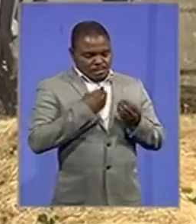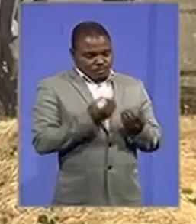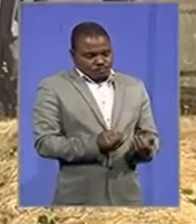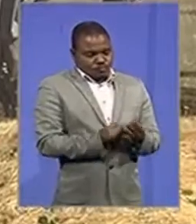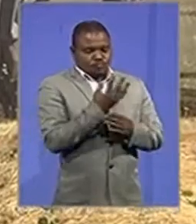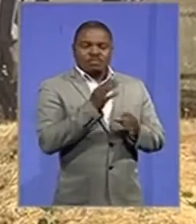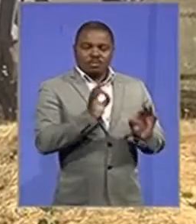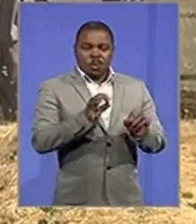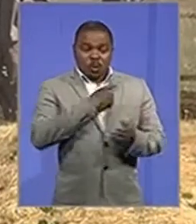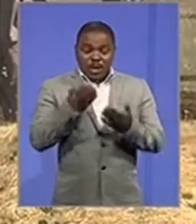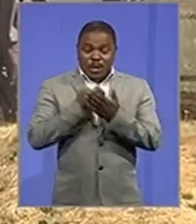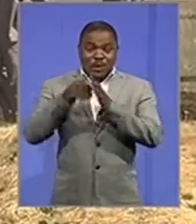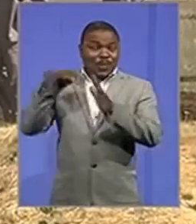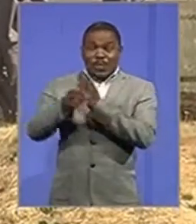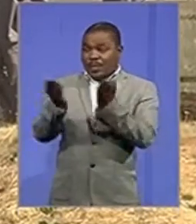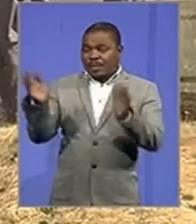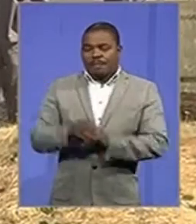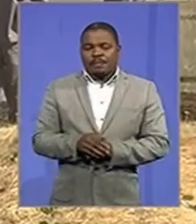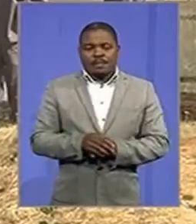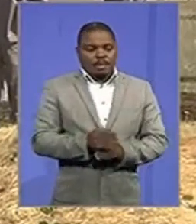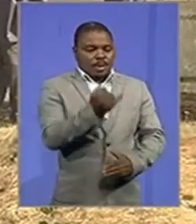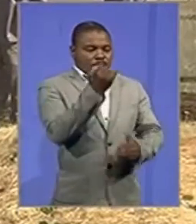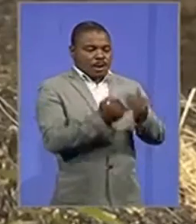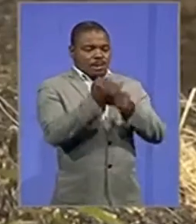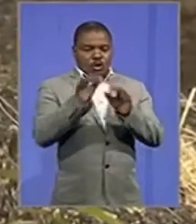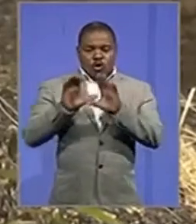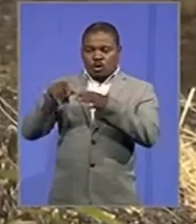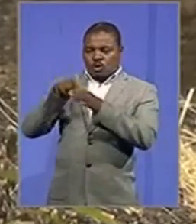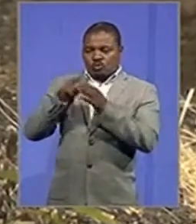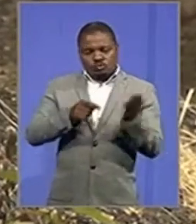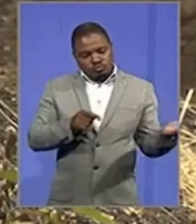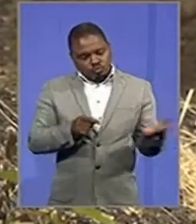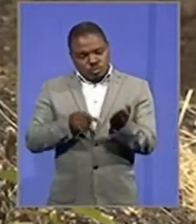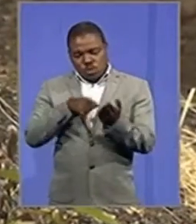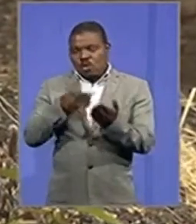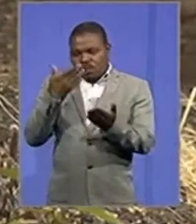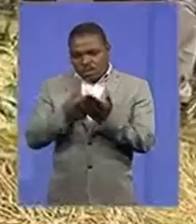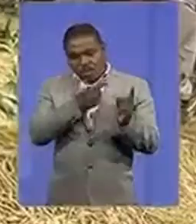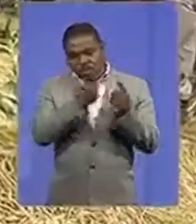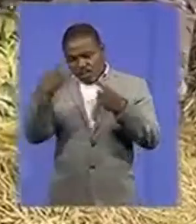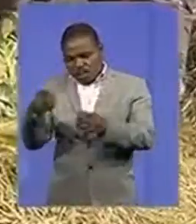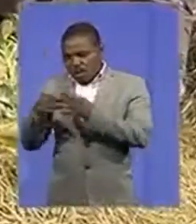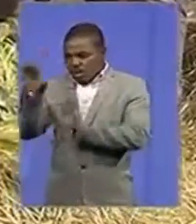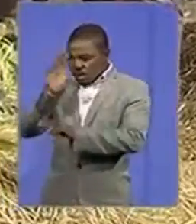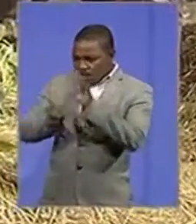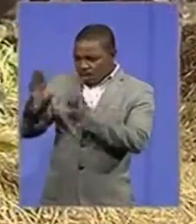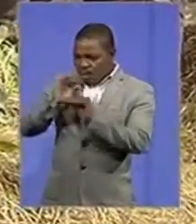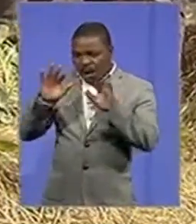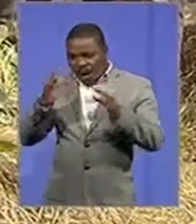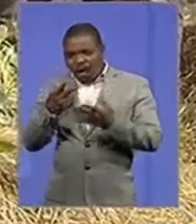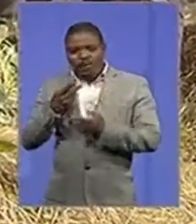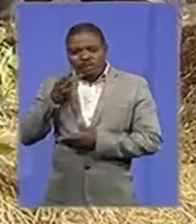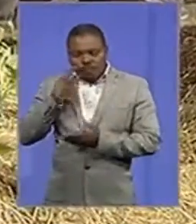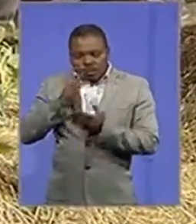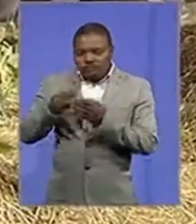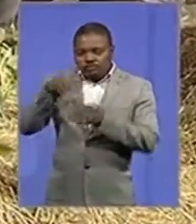bjale mokgatlo o ikemetšego o file Dineo sebaka sa go ithuta go itirela tšhingwana ya go bjala merogo se se tla dira gore